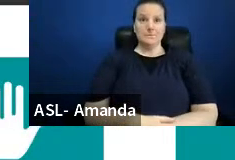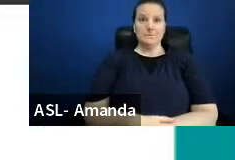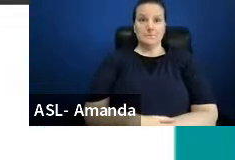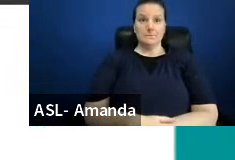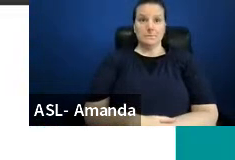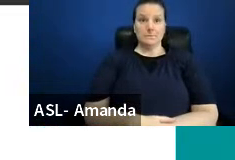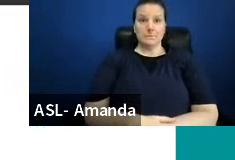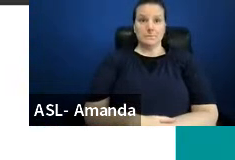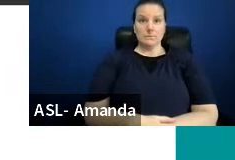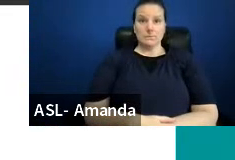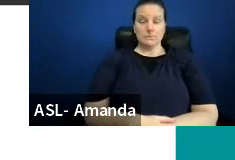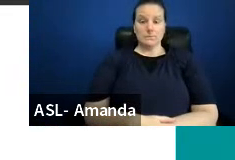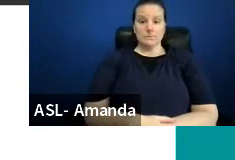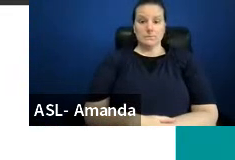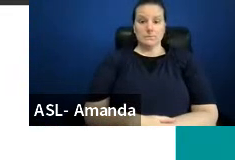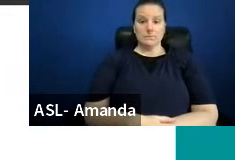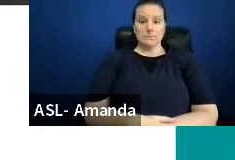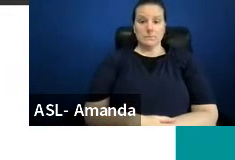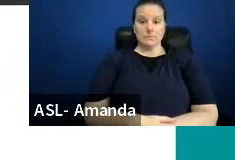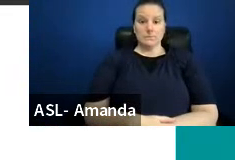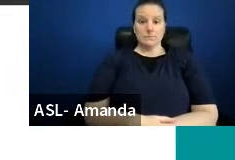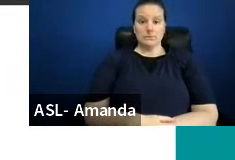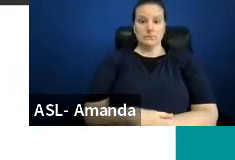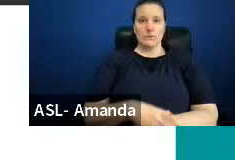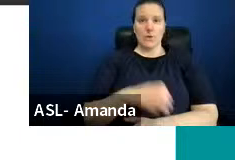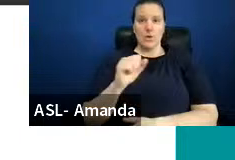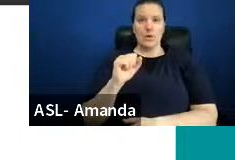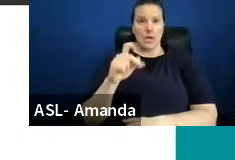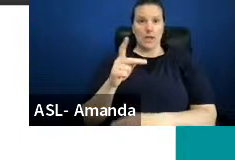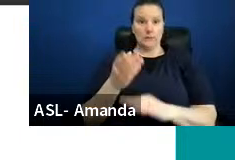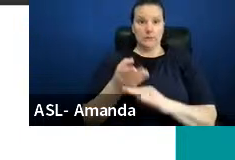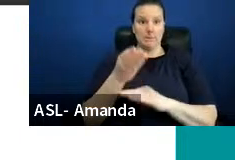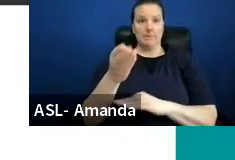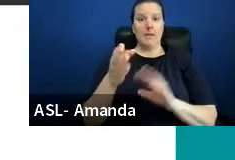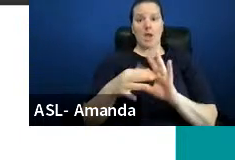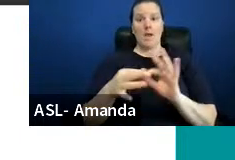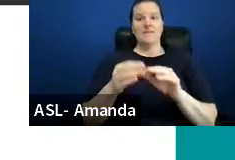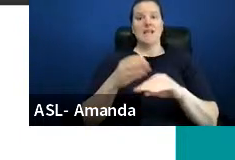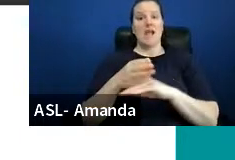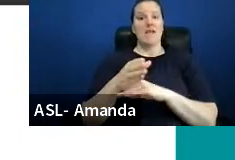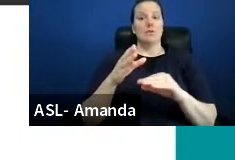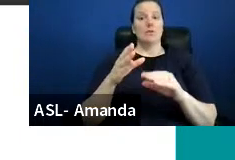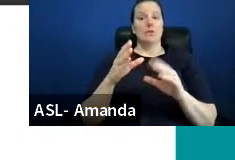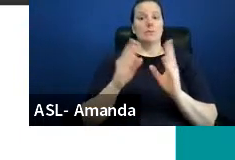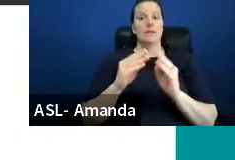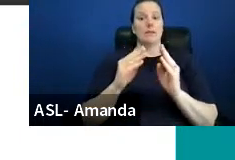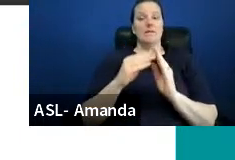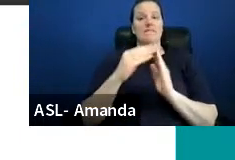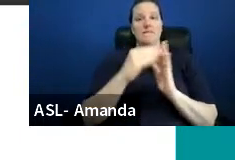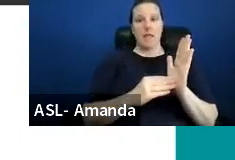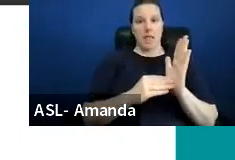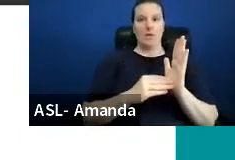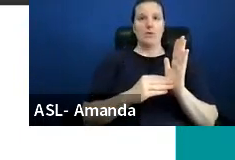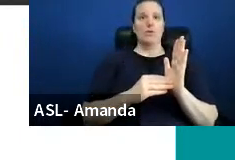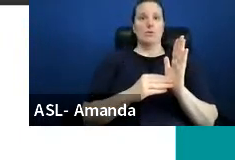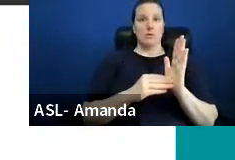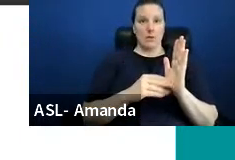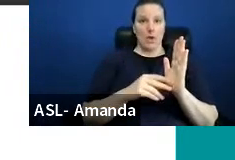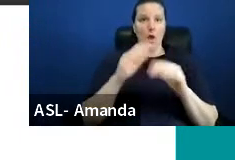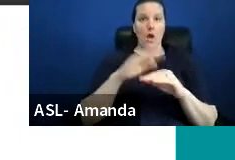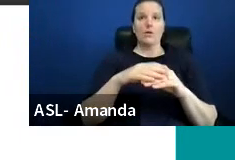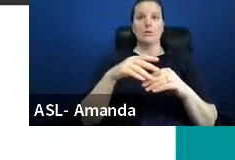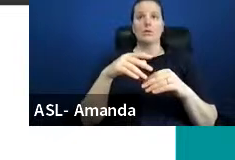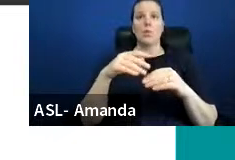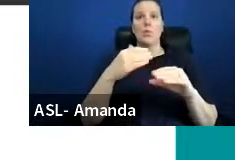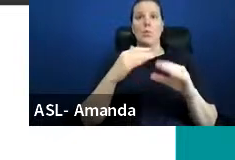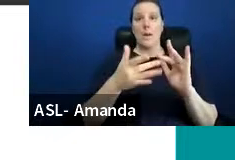Okay. To submit comments after the meeting, please fill out the comment form on the program website or email your